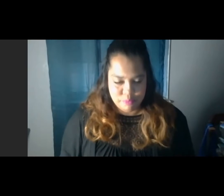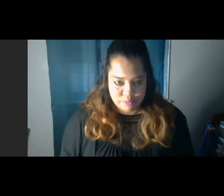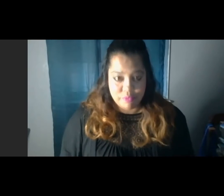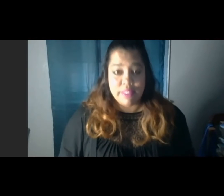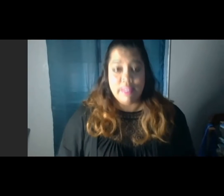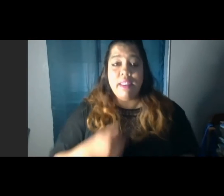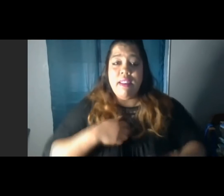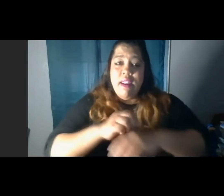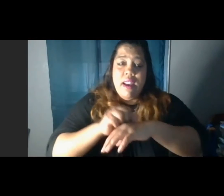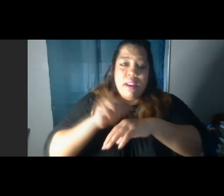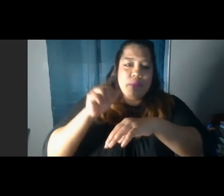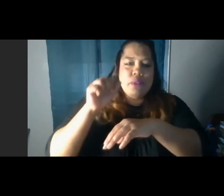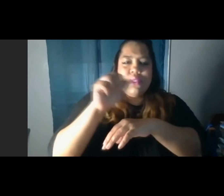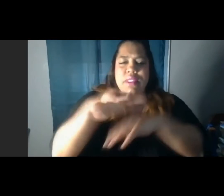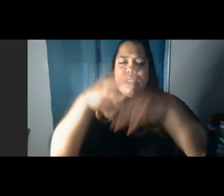I'm sending